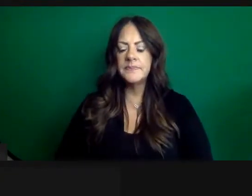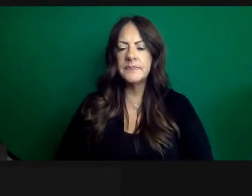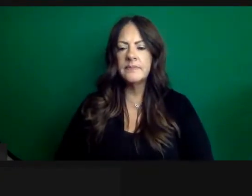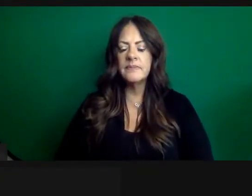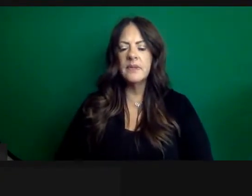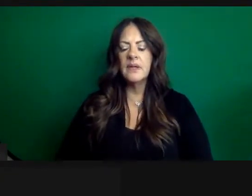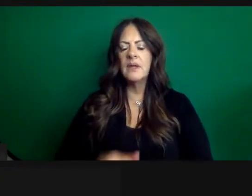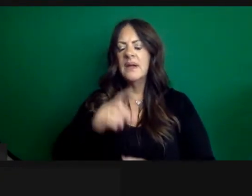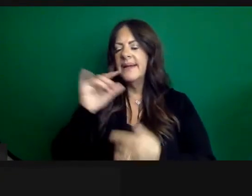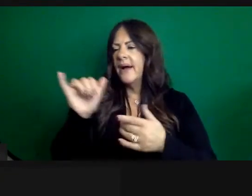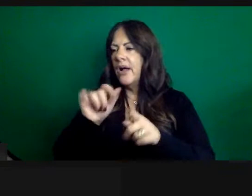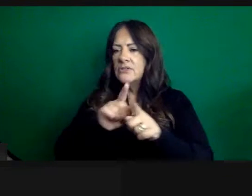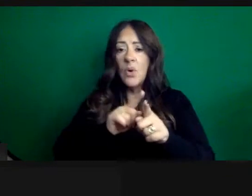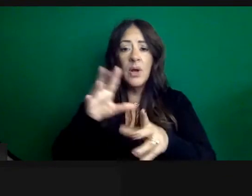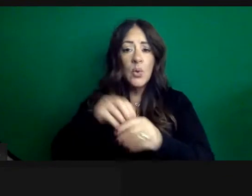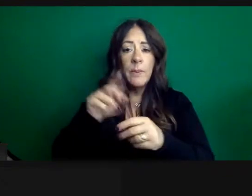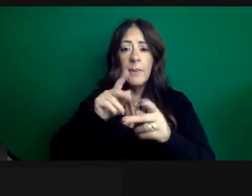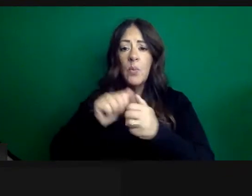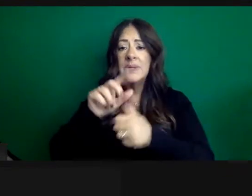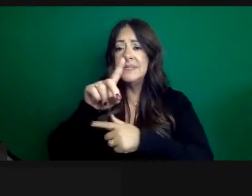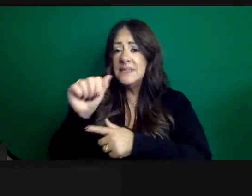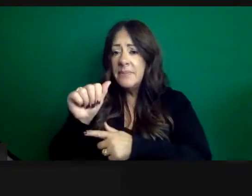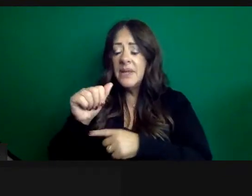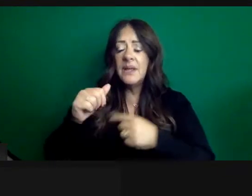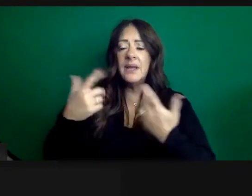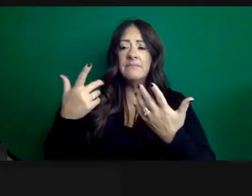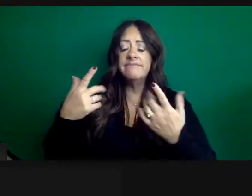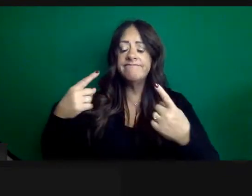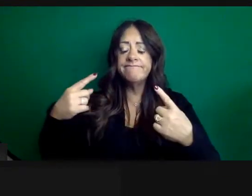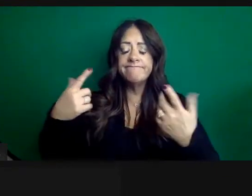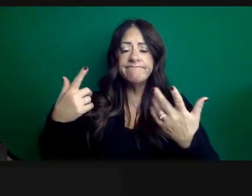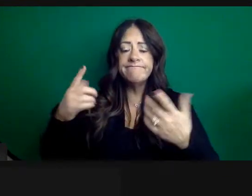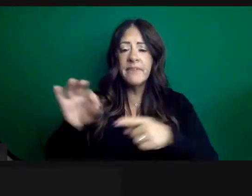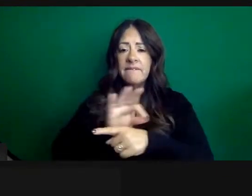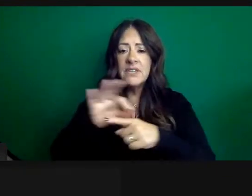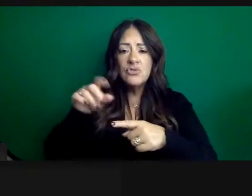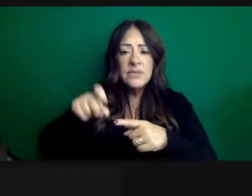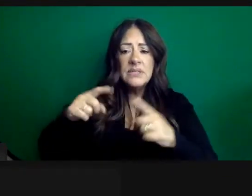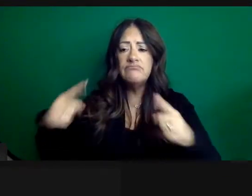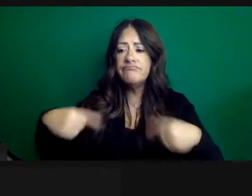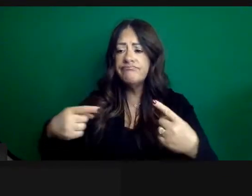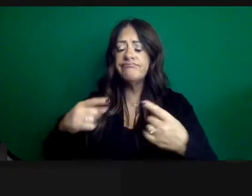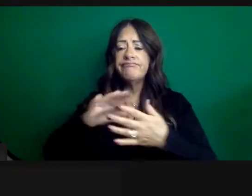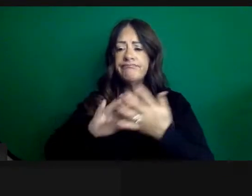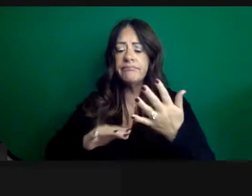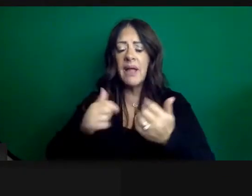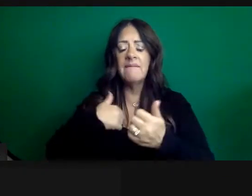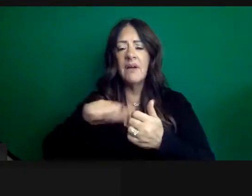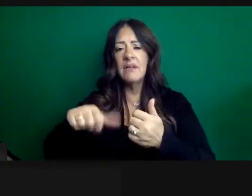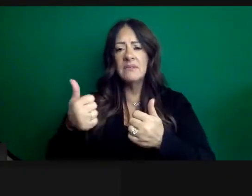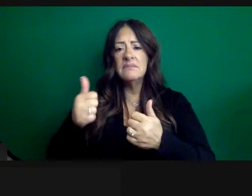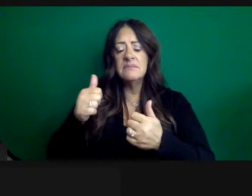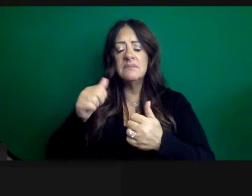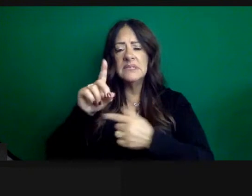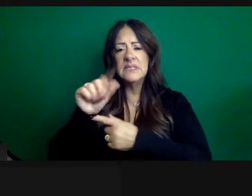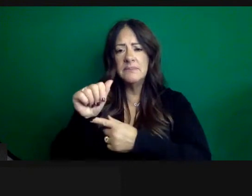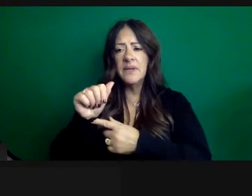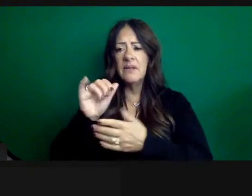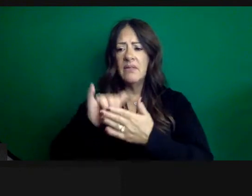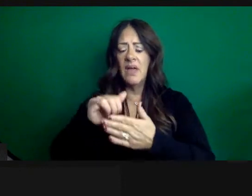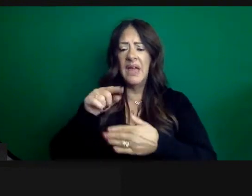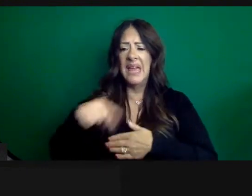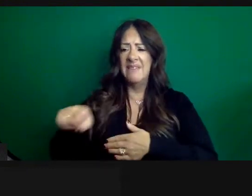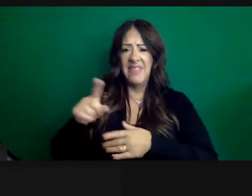disabilities, functional needs, and those with serious underlying conditions that do lead to bad outcomes